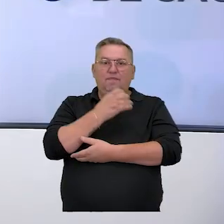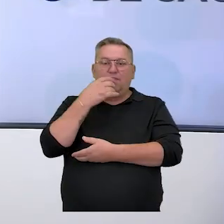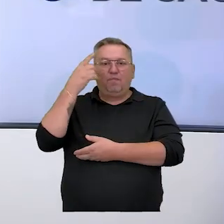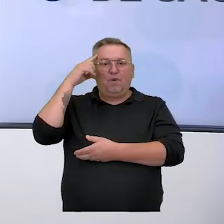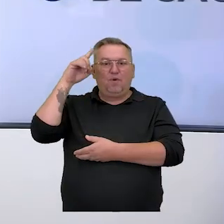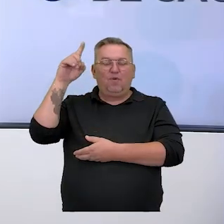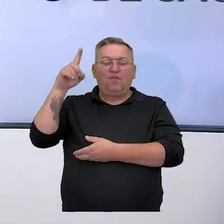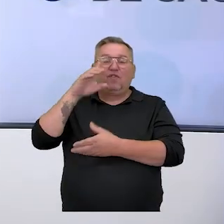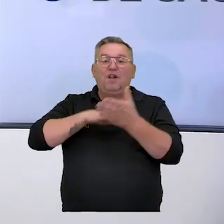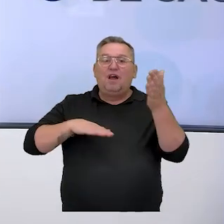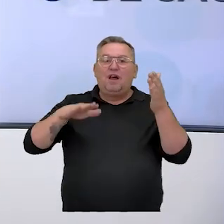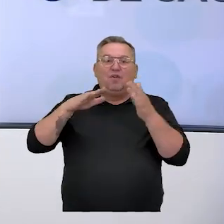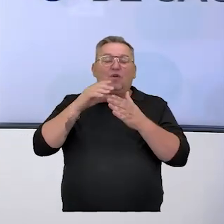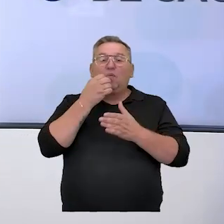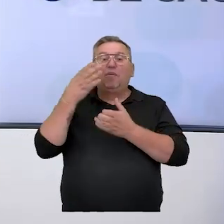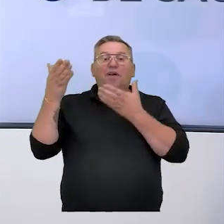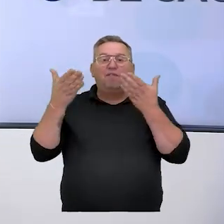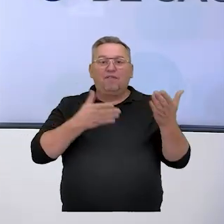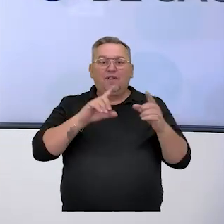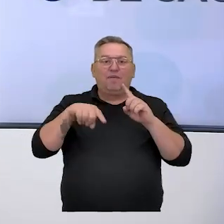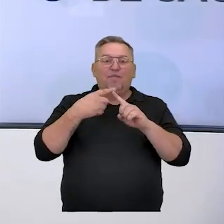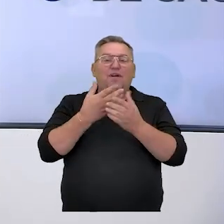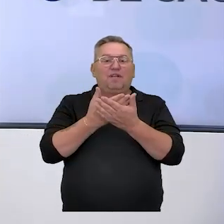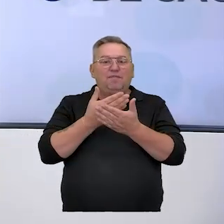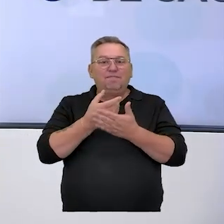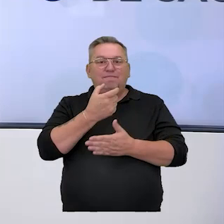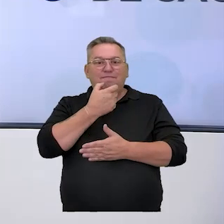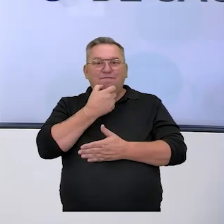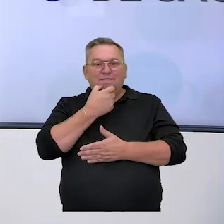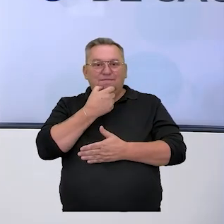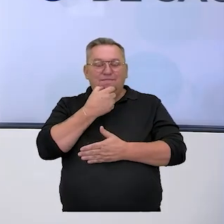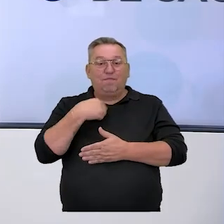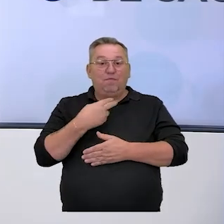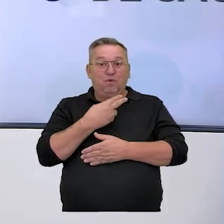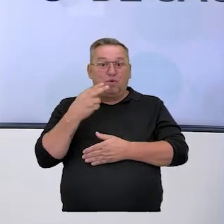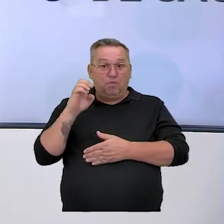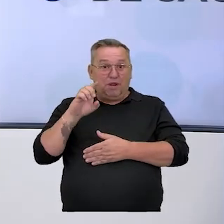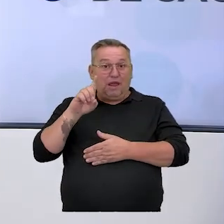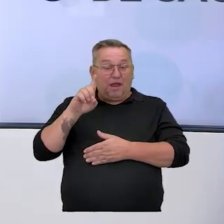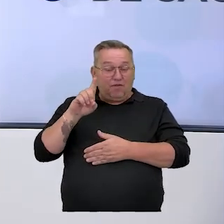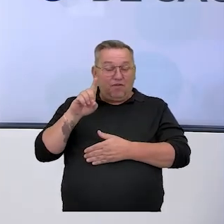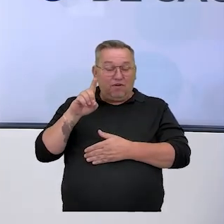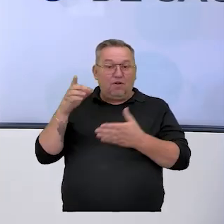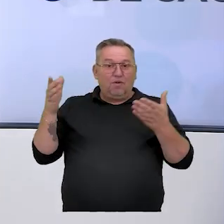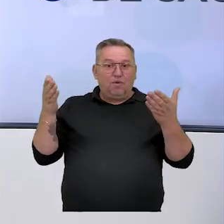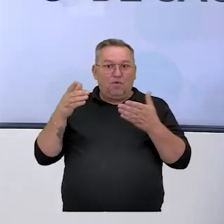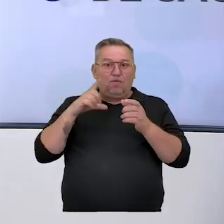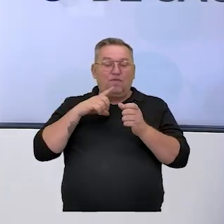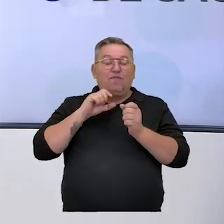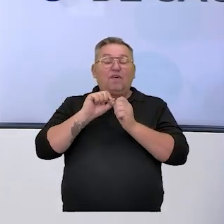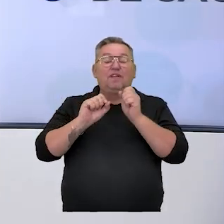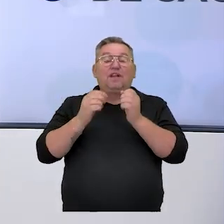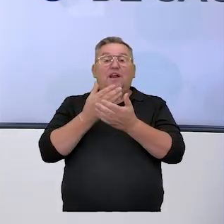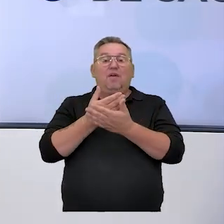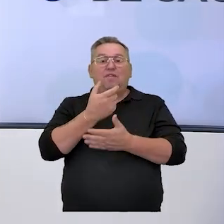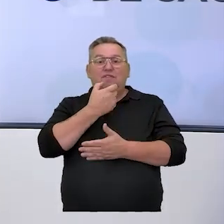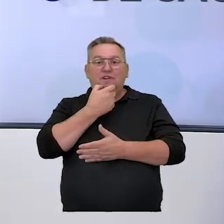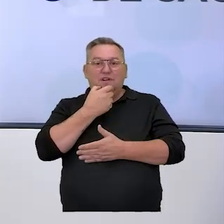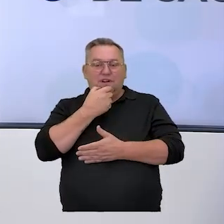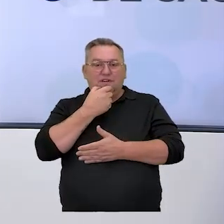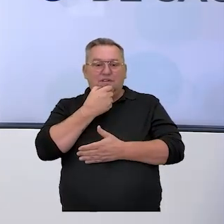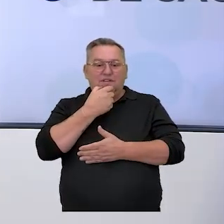Good morning, everybody. Welcome to another English class. My name is Ed. Today we have an interesting class